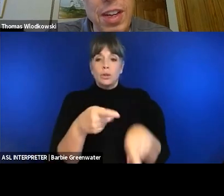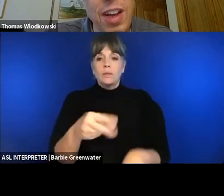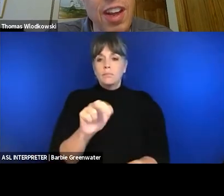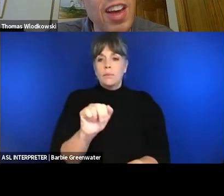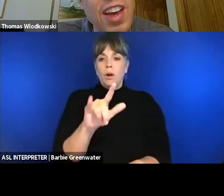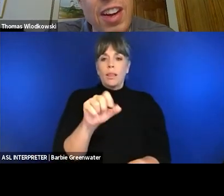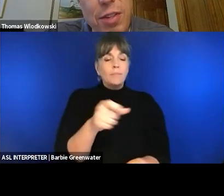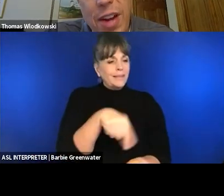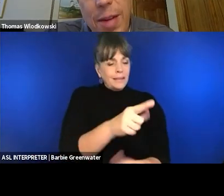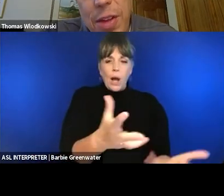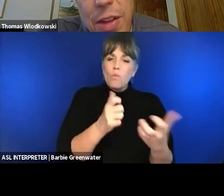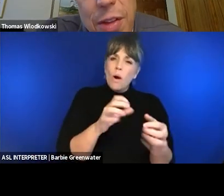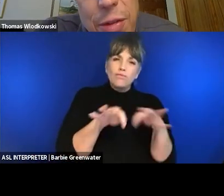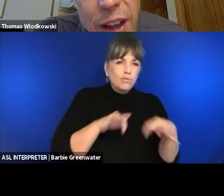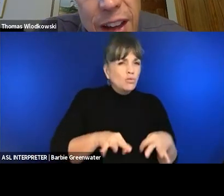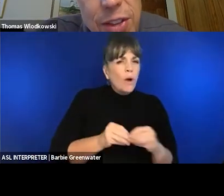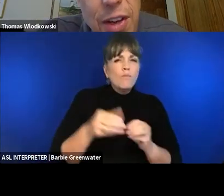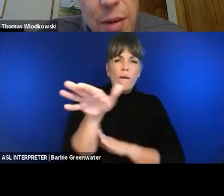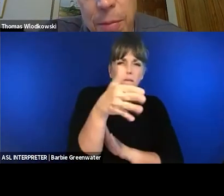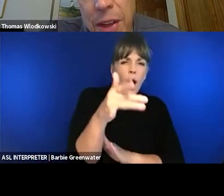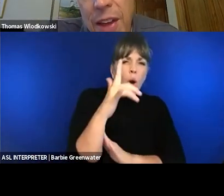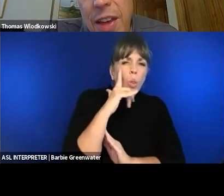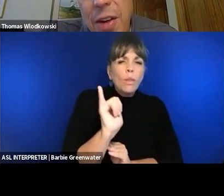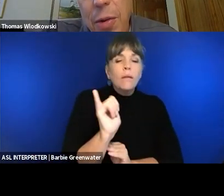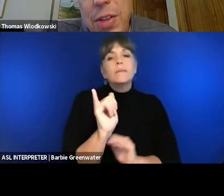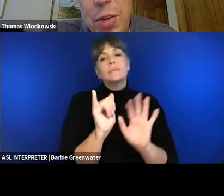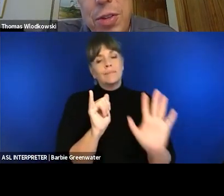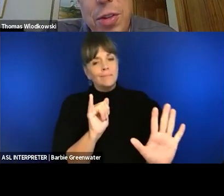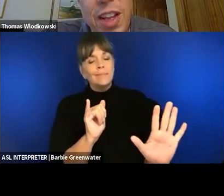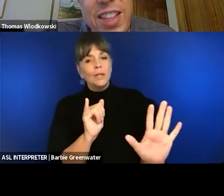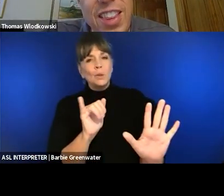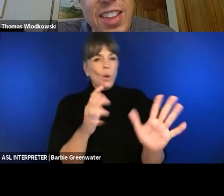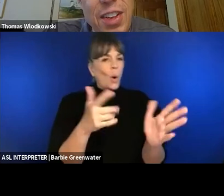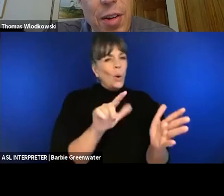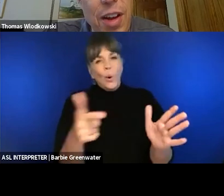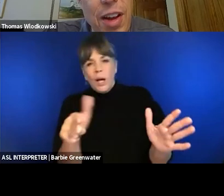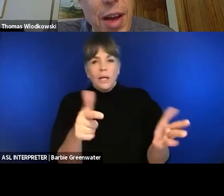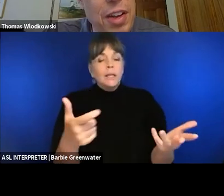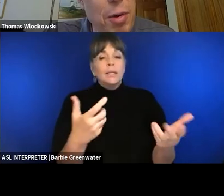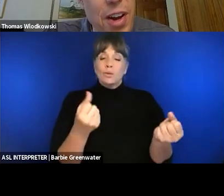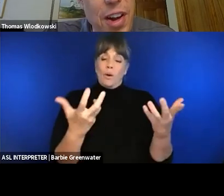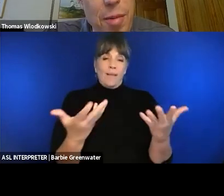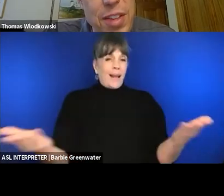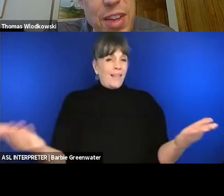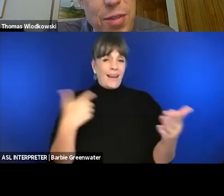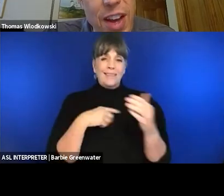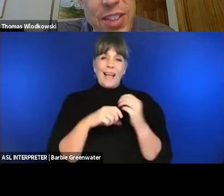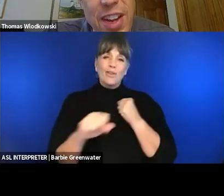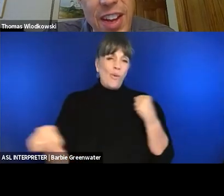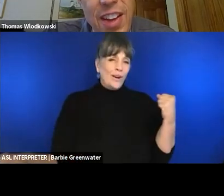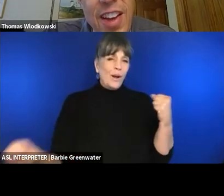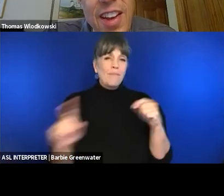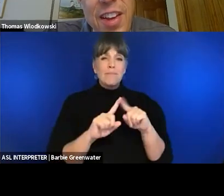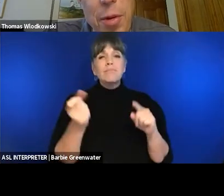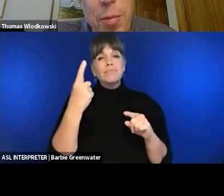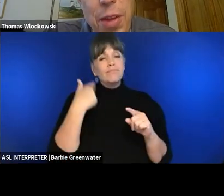really leaned in and described the flags. So there's lots of things here. I could go on and on, but it's